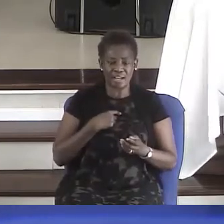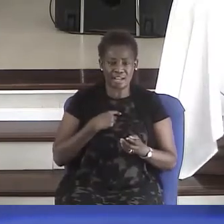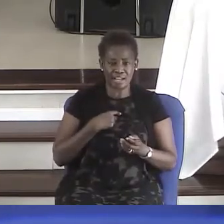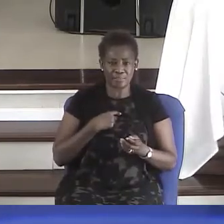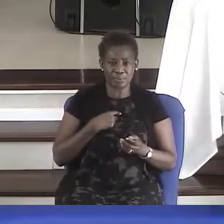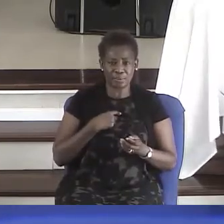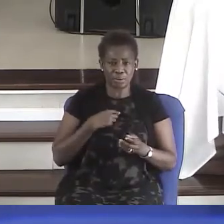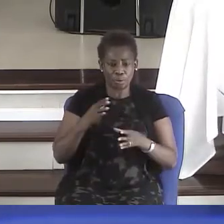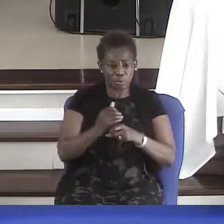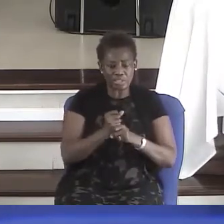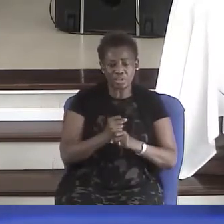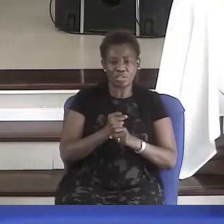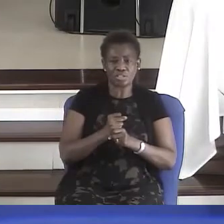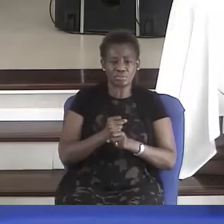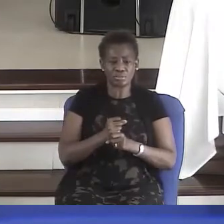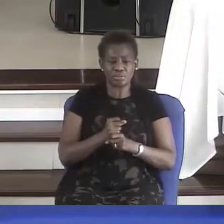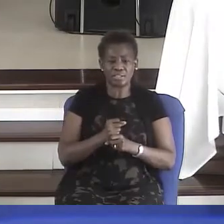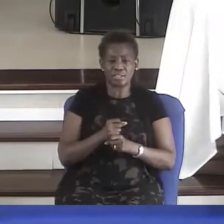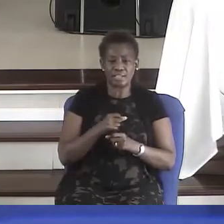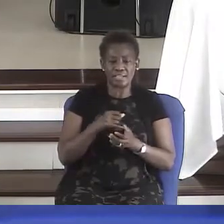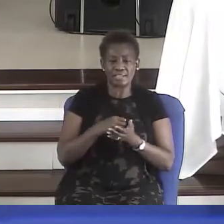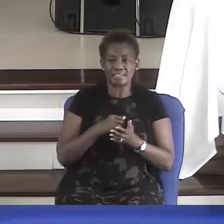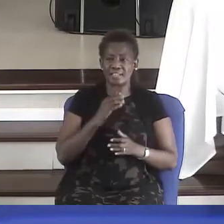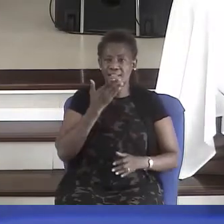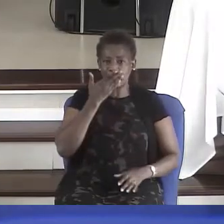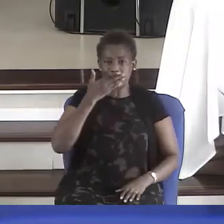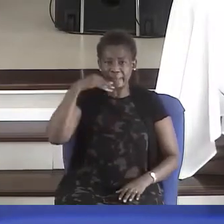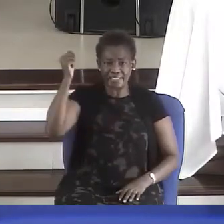firmest, is the best.